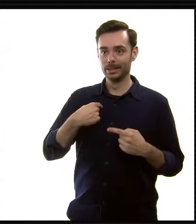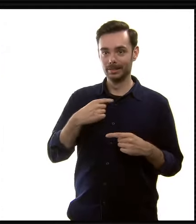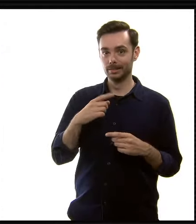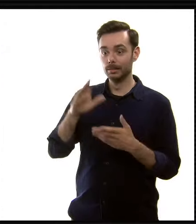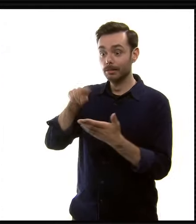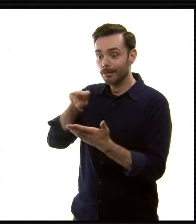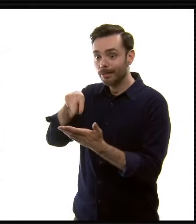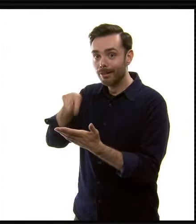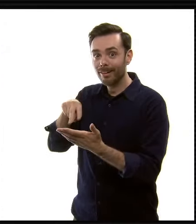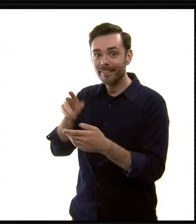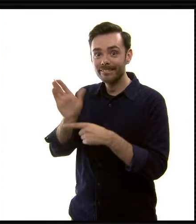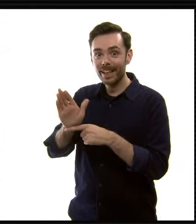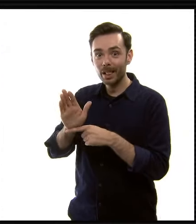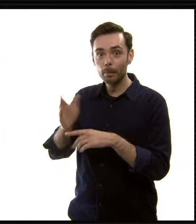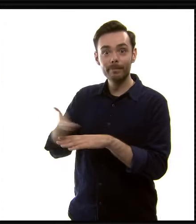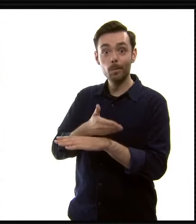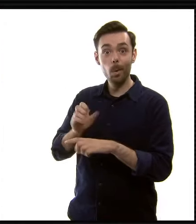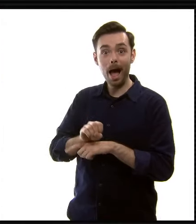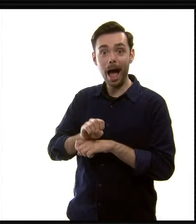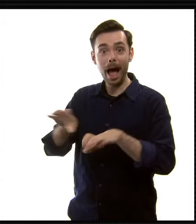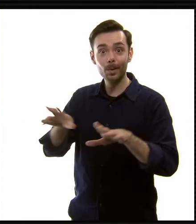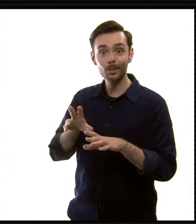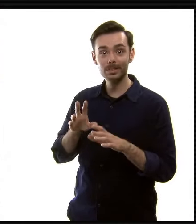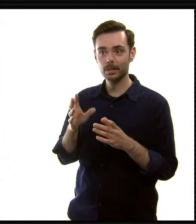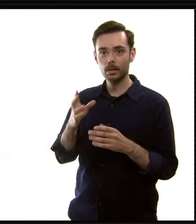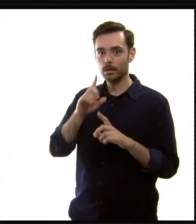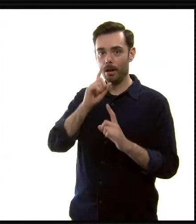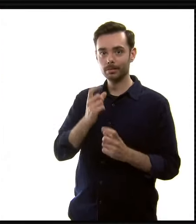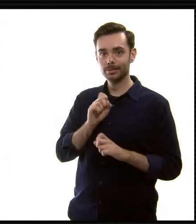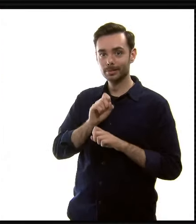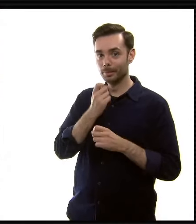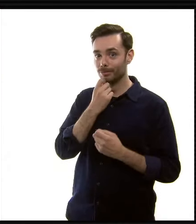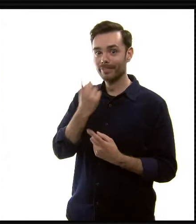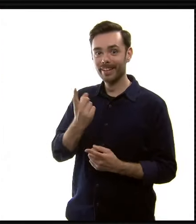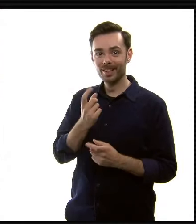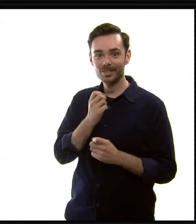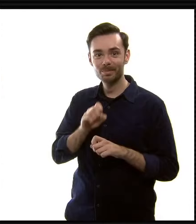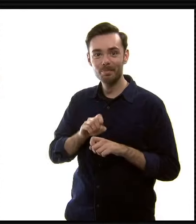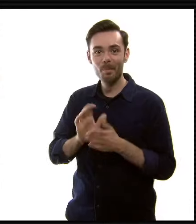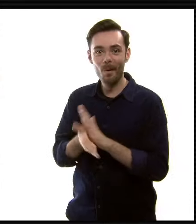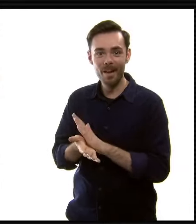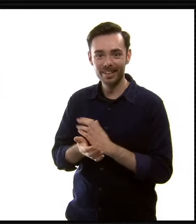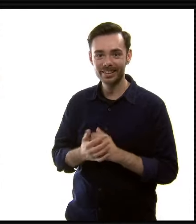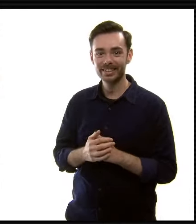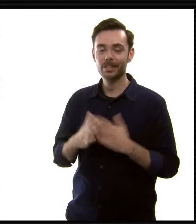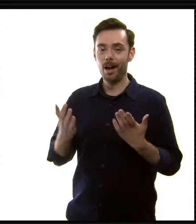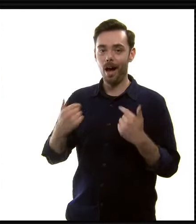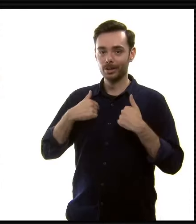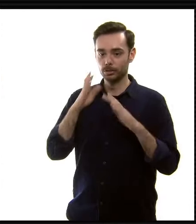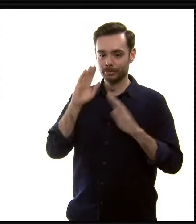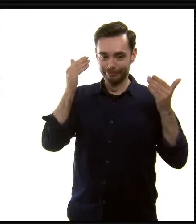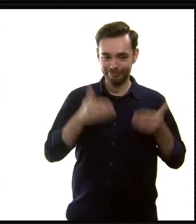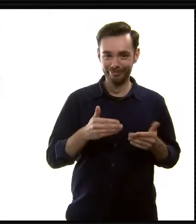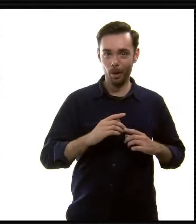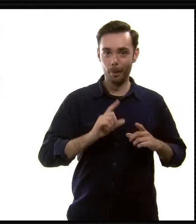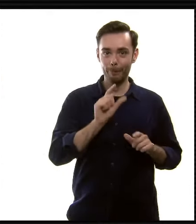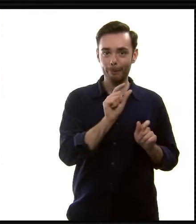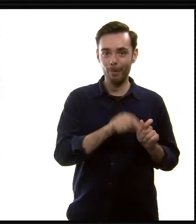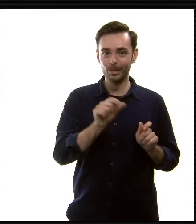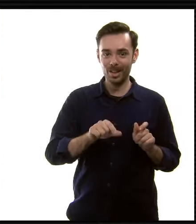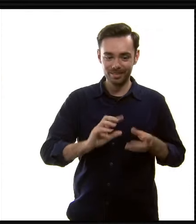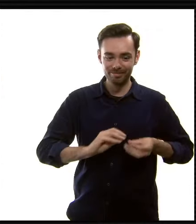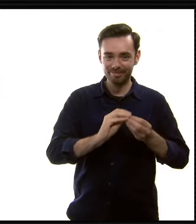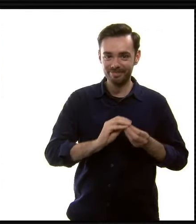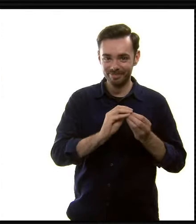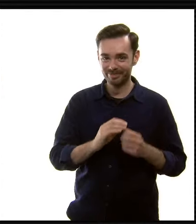movies for ourselves. No, so it's really easy just to make a minifigure. Yeah, just like that. Bam, yeah, just done. crank them out. Exactly. I just make the models. So. No spoilers today. Well, we've